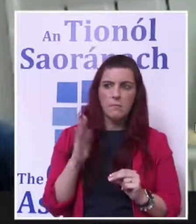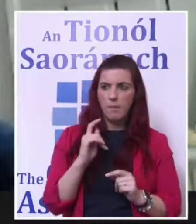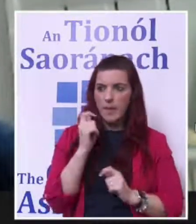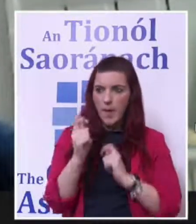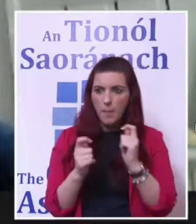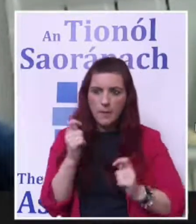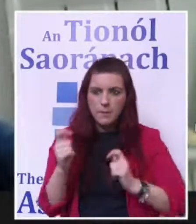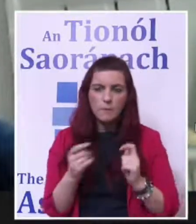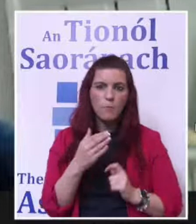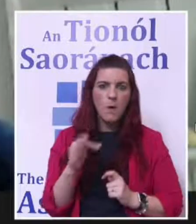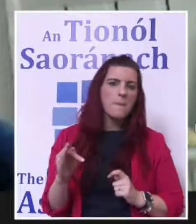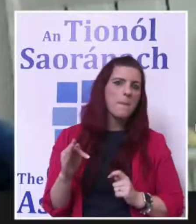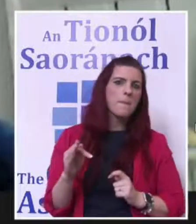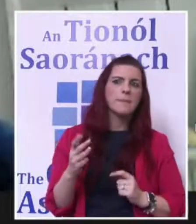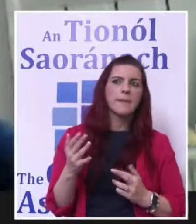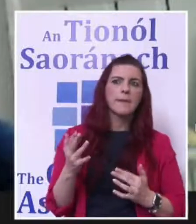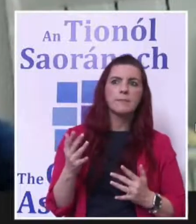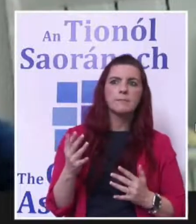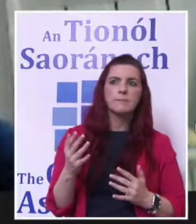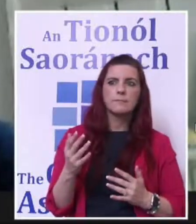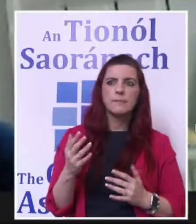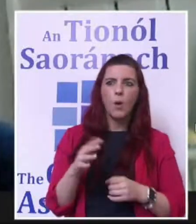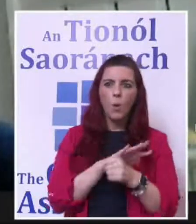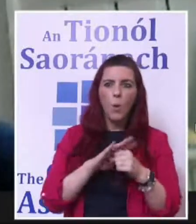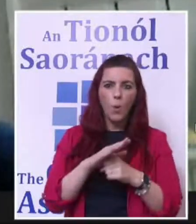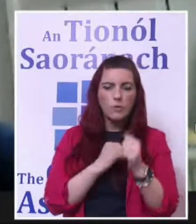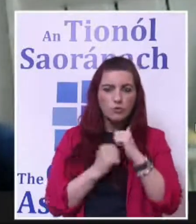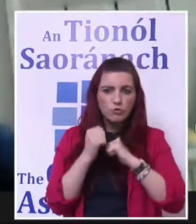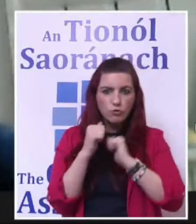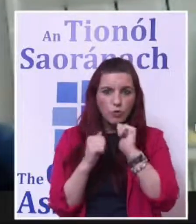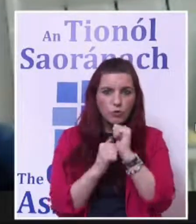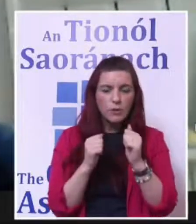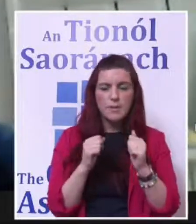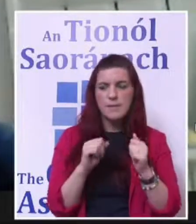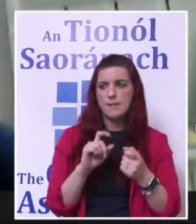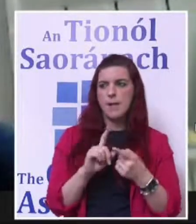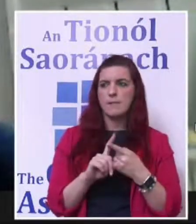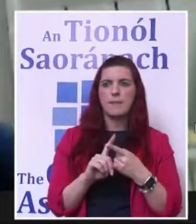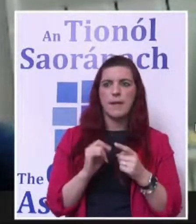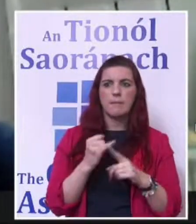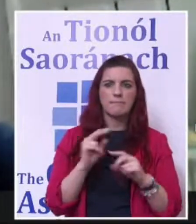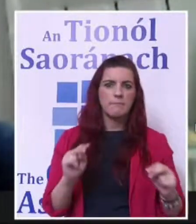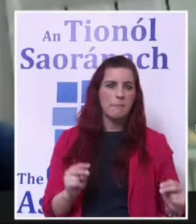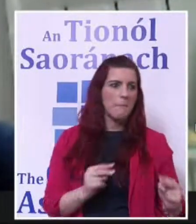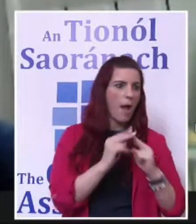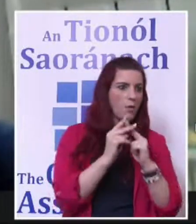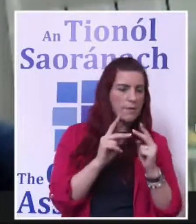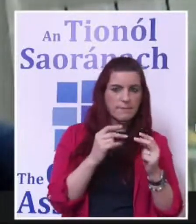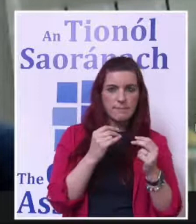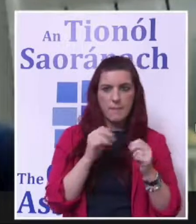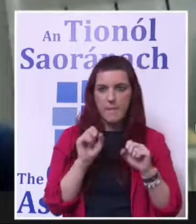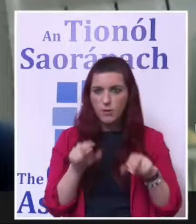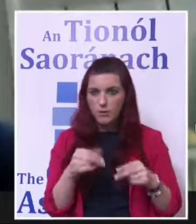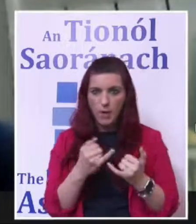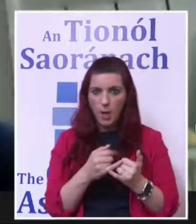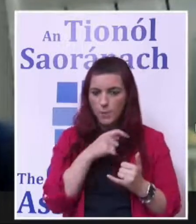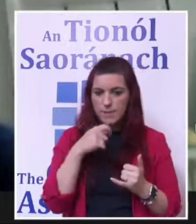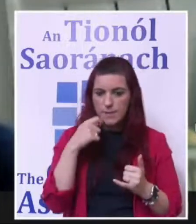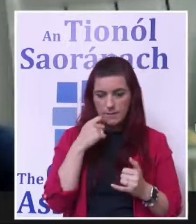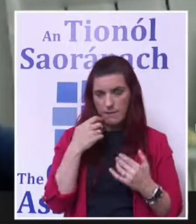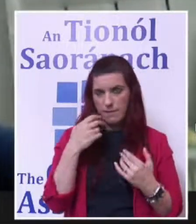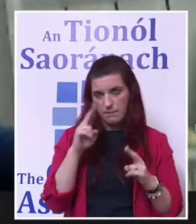from the local structures in Paris and in Manchester suggests that there is that